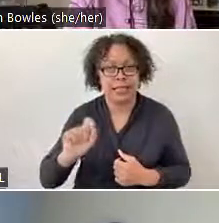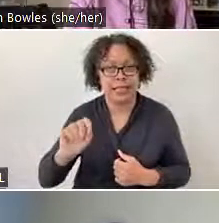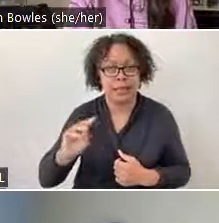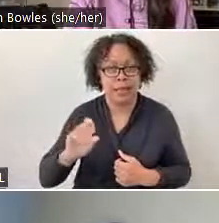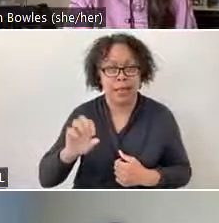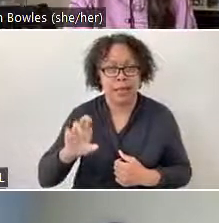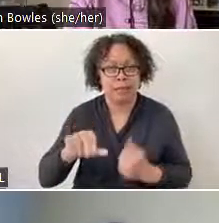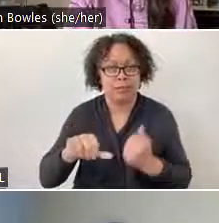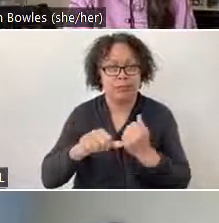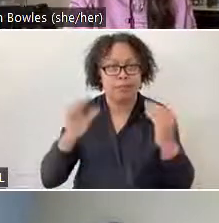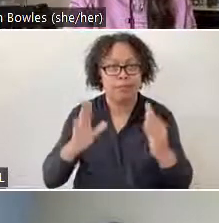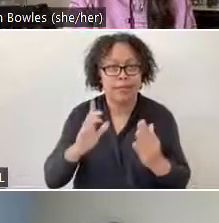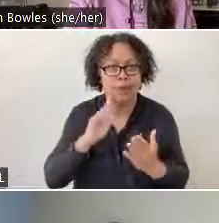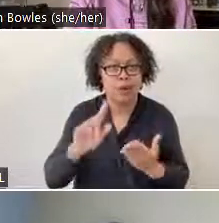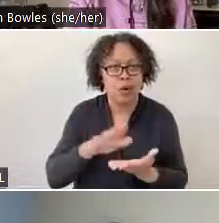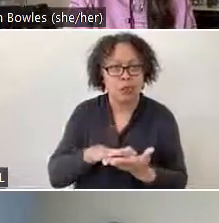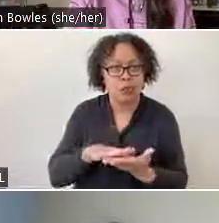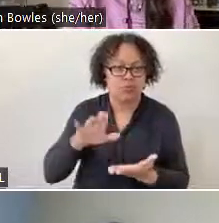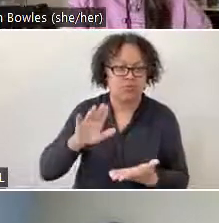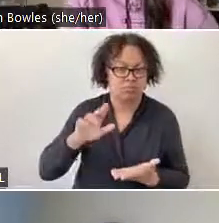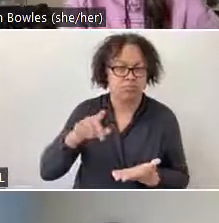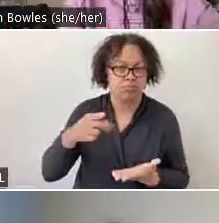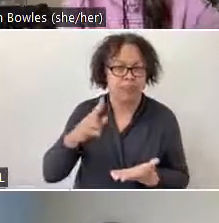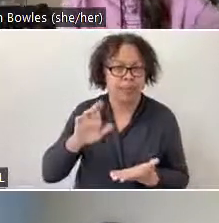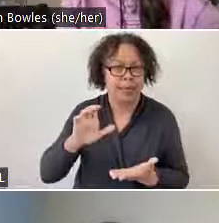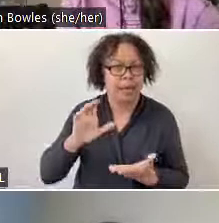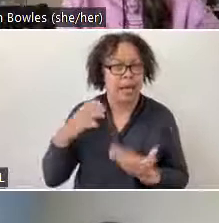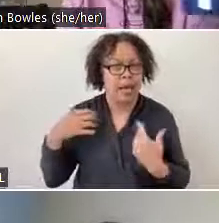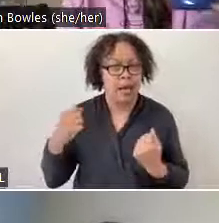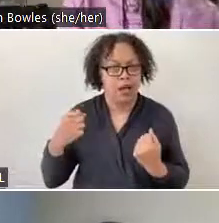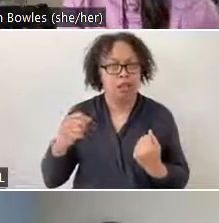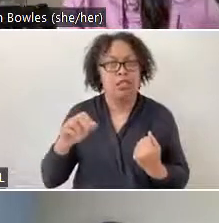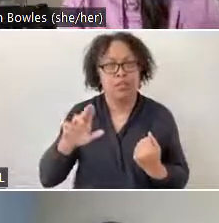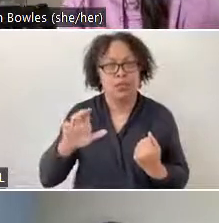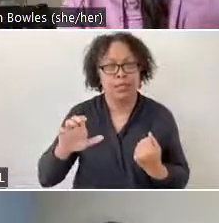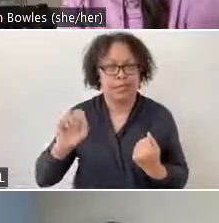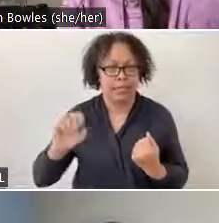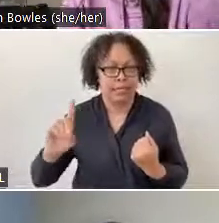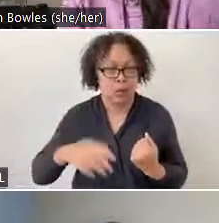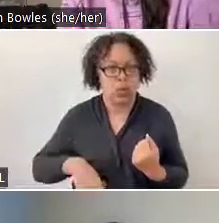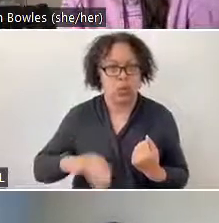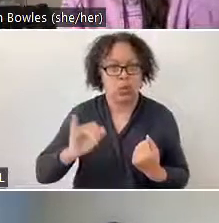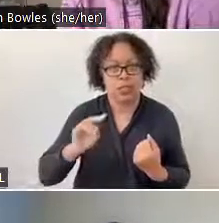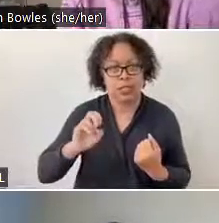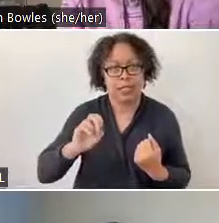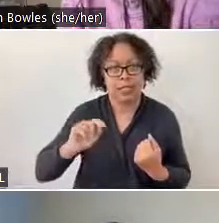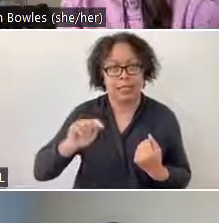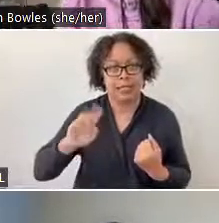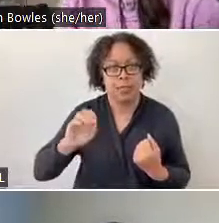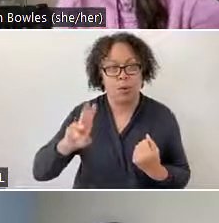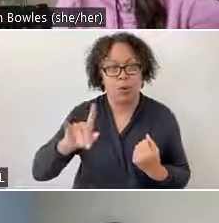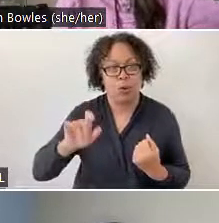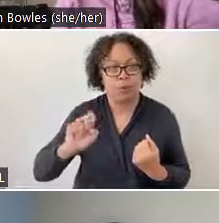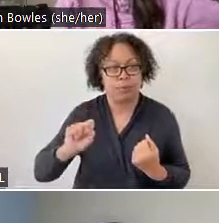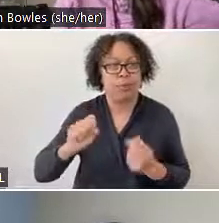Assistant Professor at the School of Public Health at UC San Diego, Jeanette Bowles, Doctor at British Columbia Center on